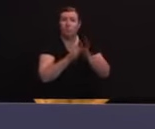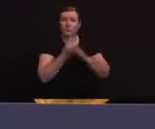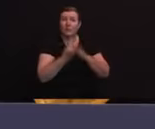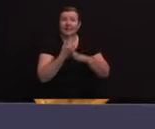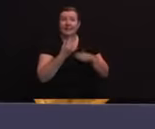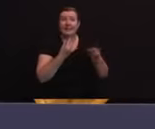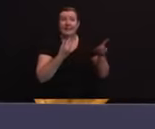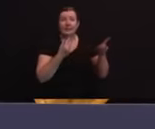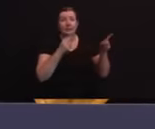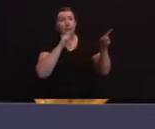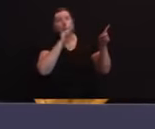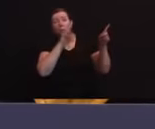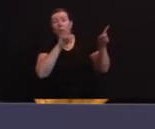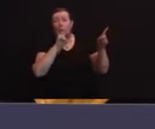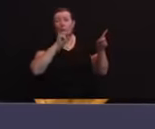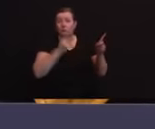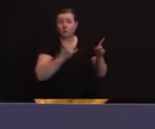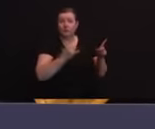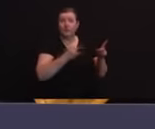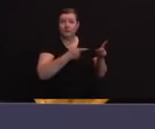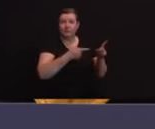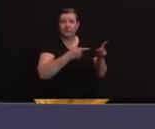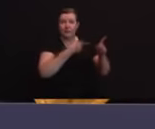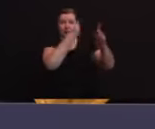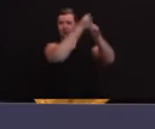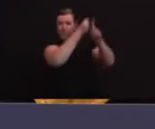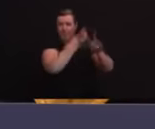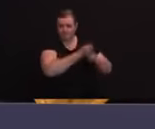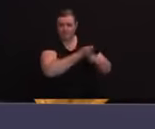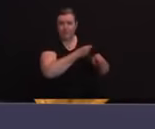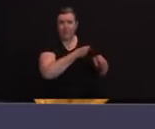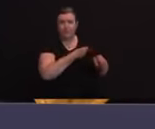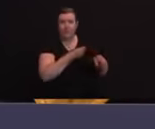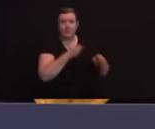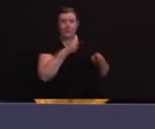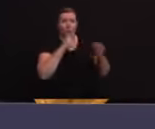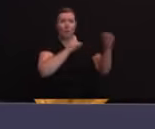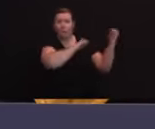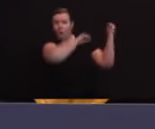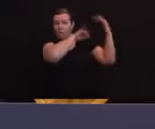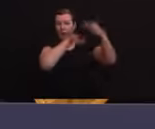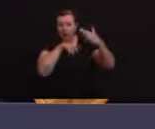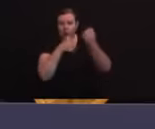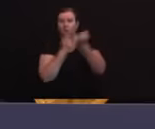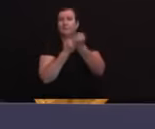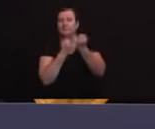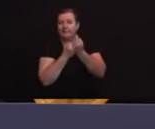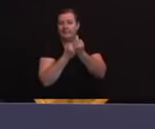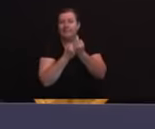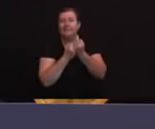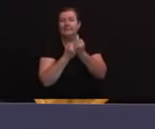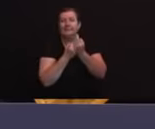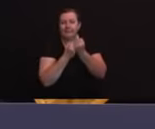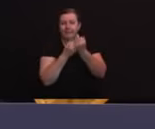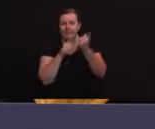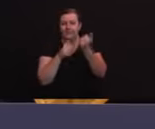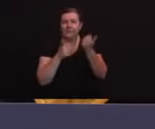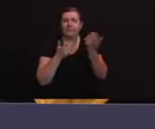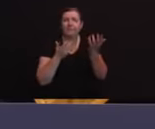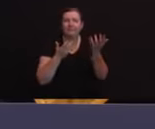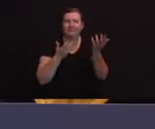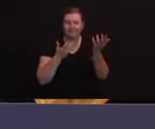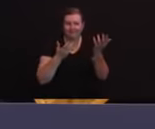Jersey getting crushed, you had most of the country at that point had a surplus of healthcare